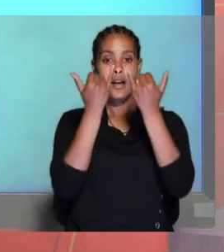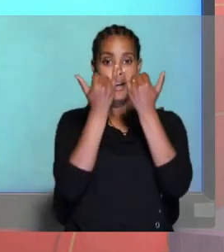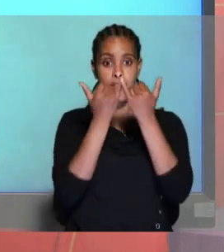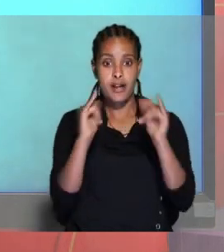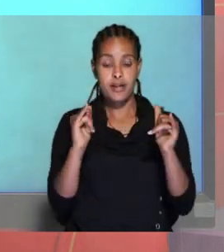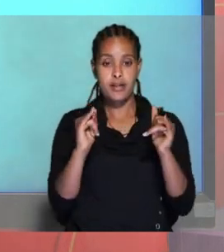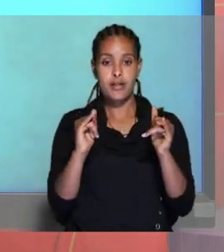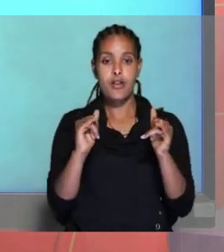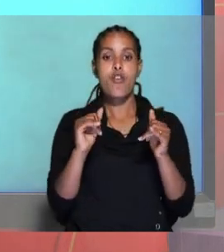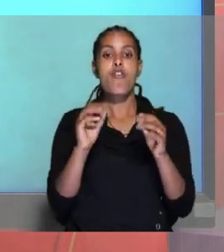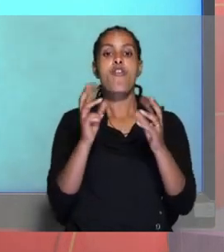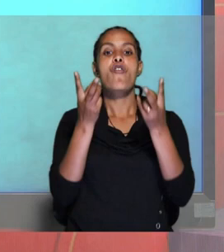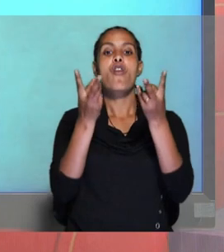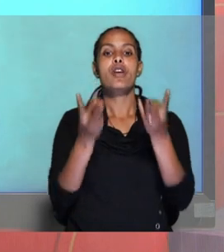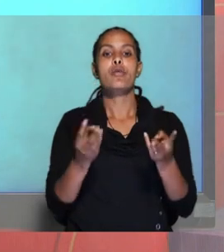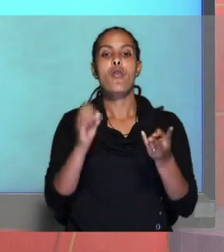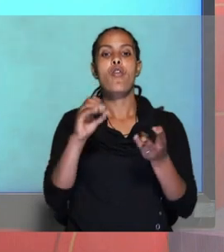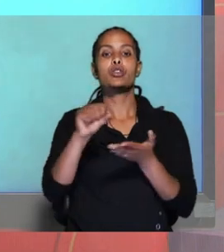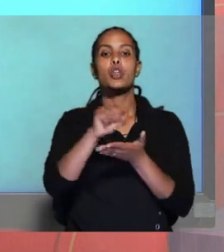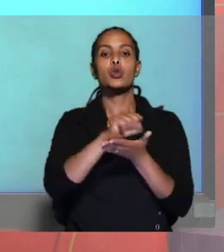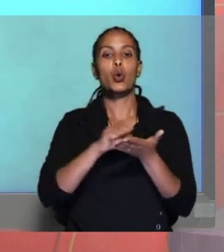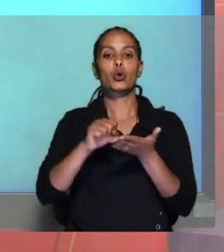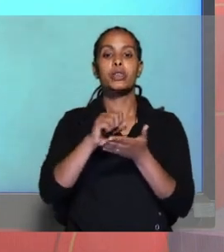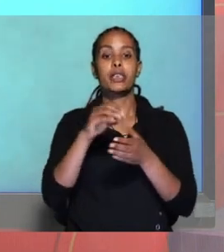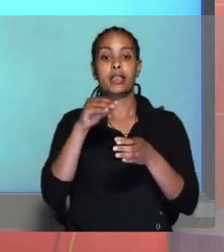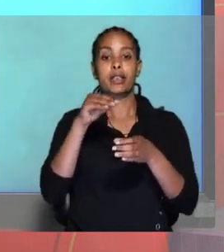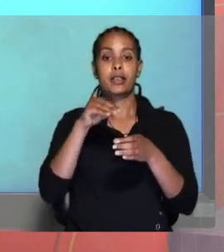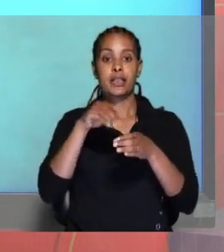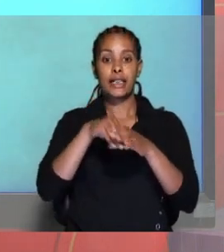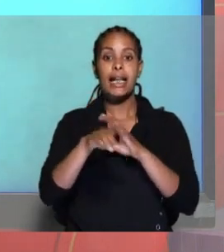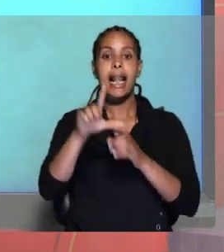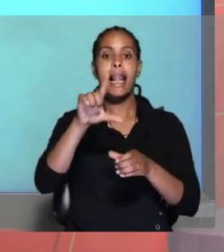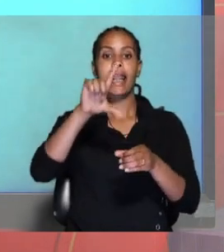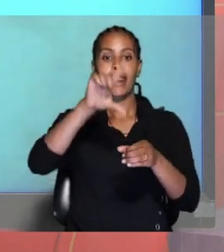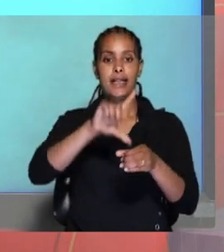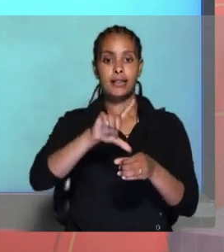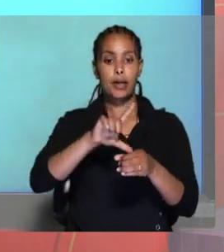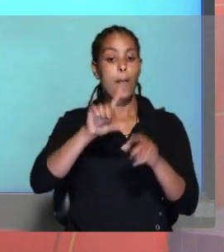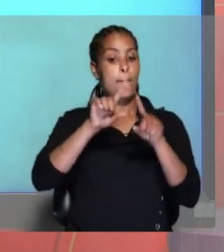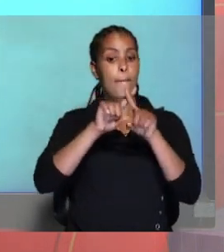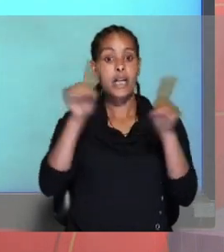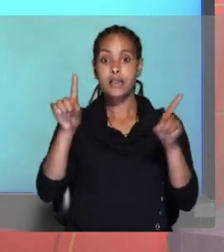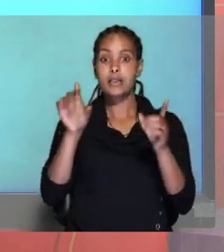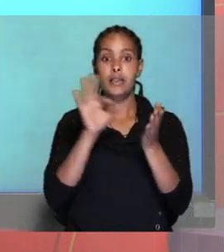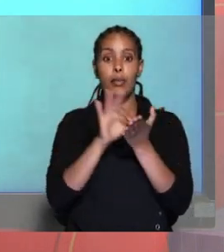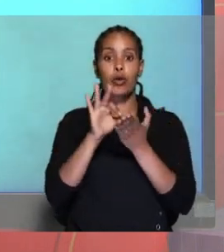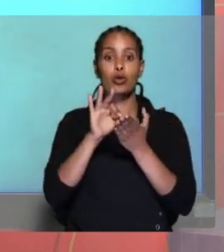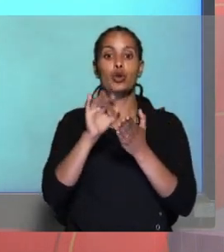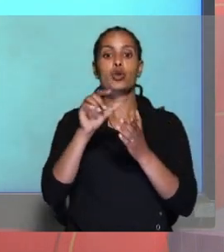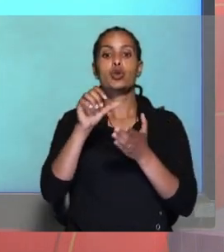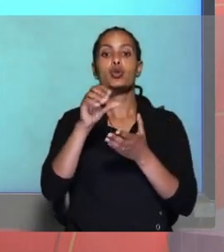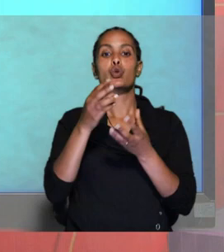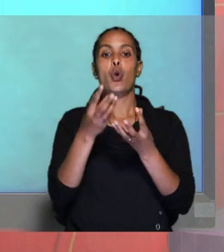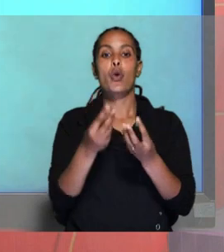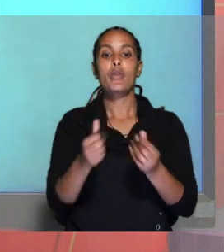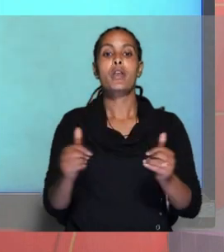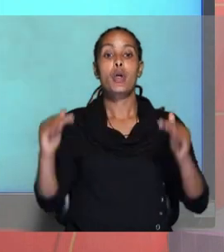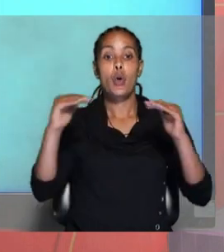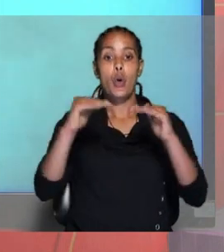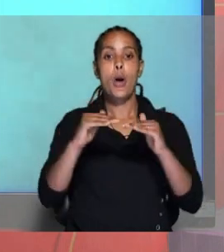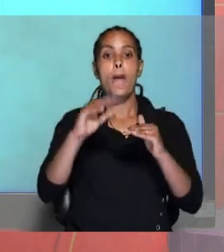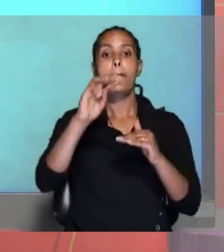divided by volume of the solution in liter. But number of mole of solutes